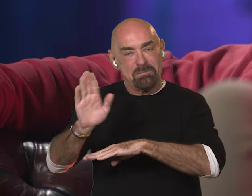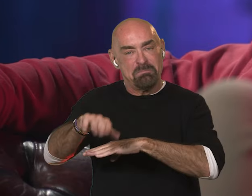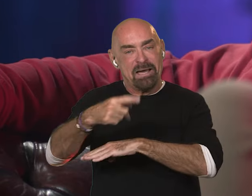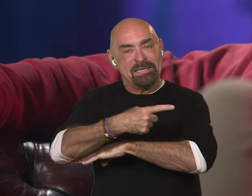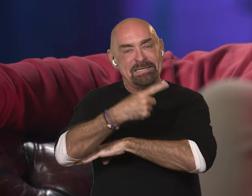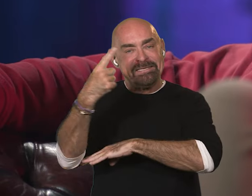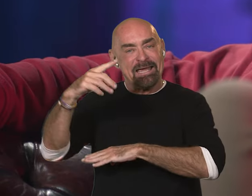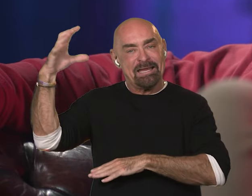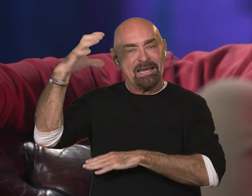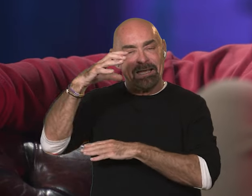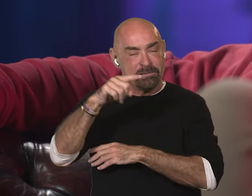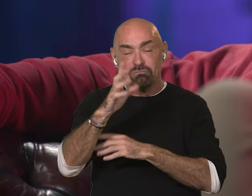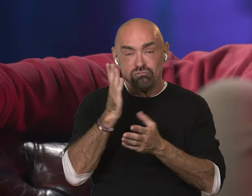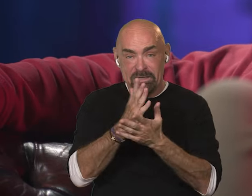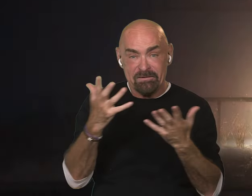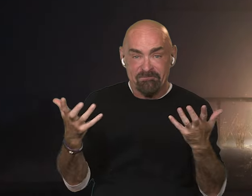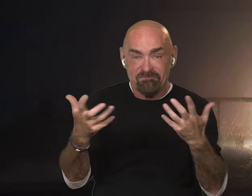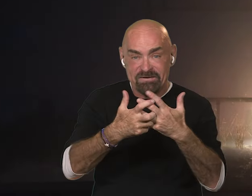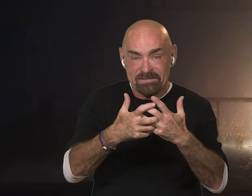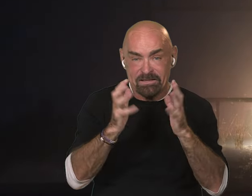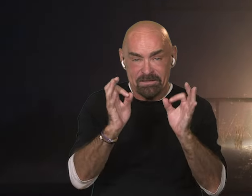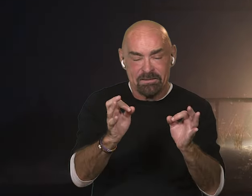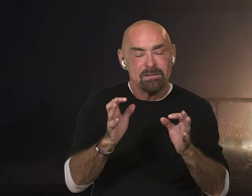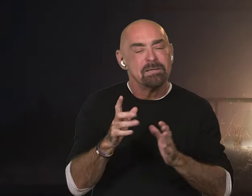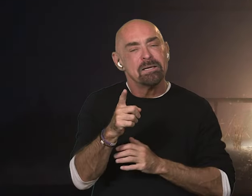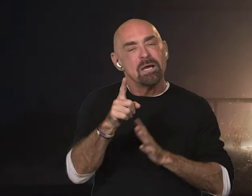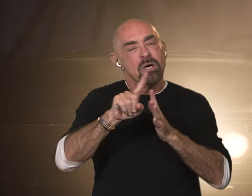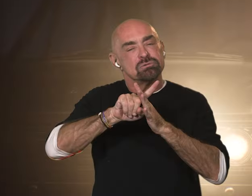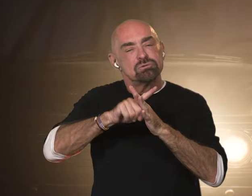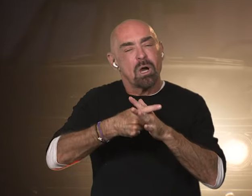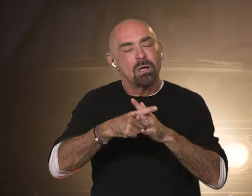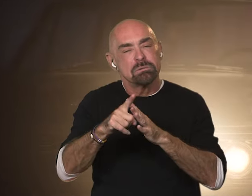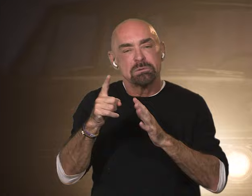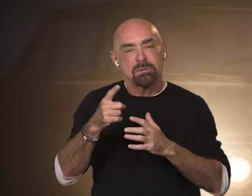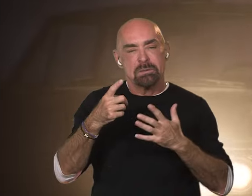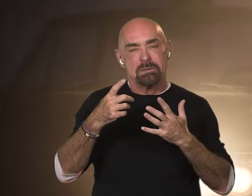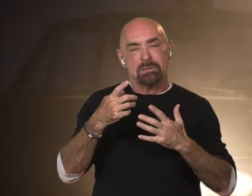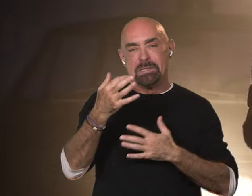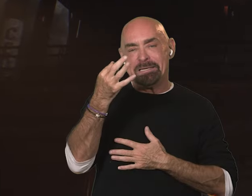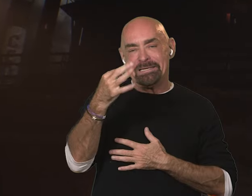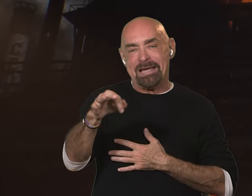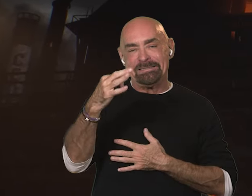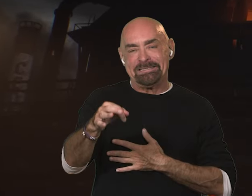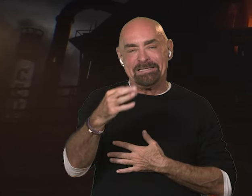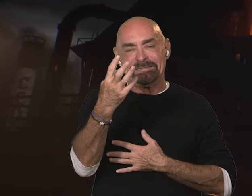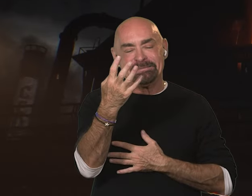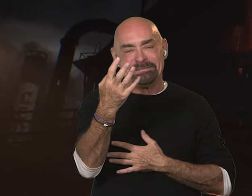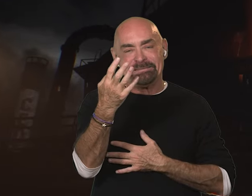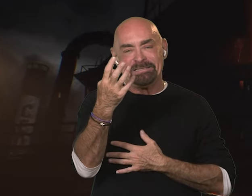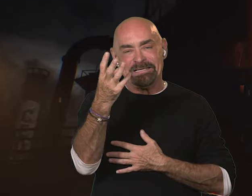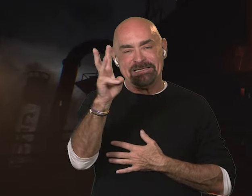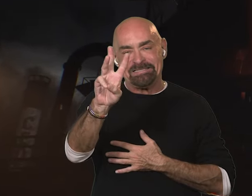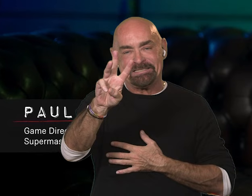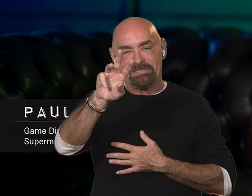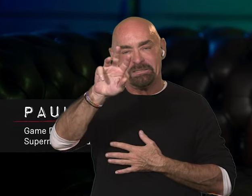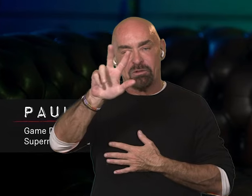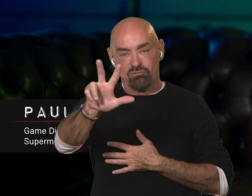kind of slipped together as a very natural fit. It all starts with our 1963 storyline, which